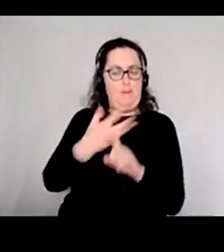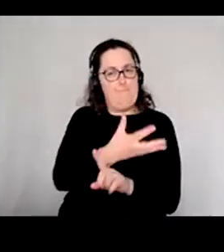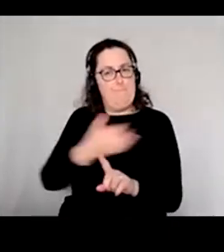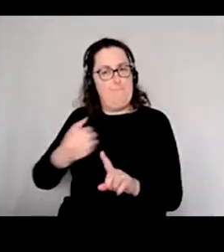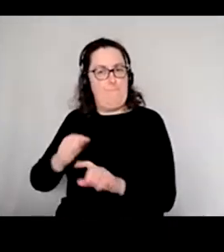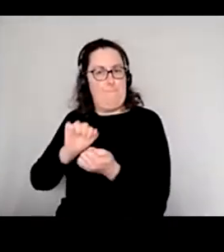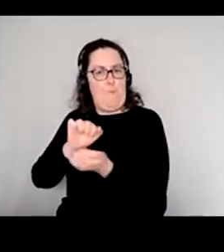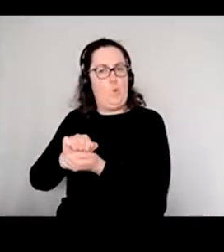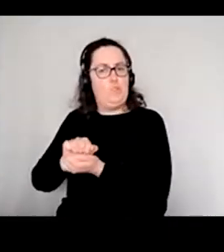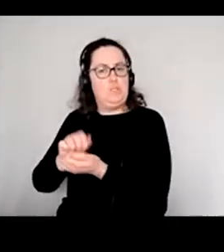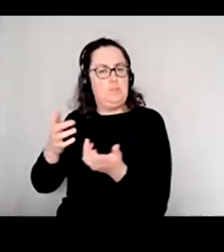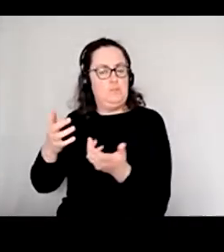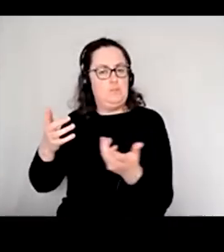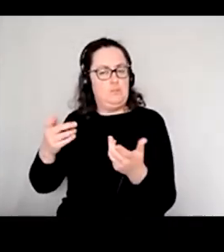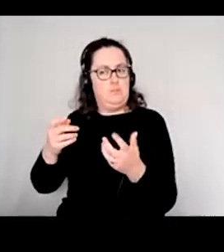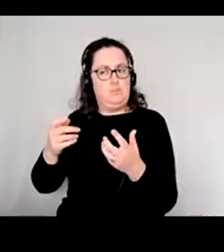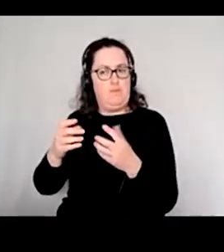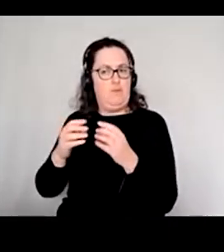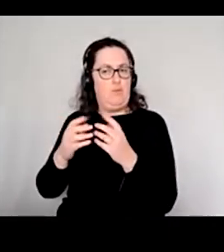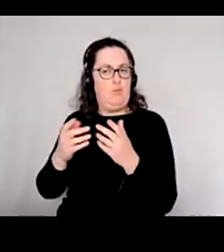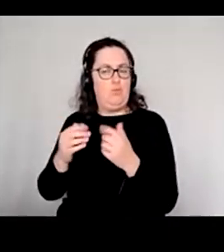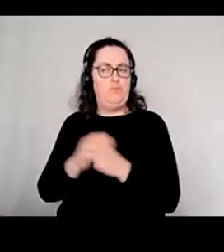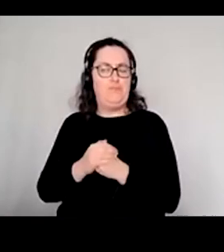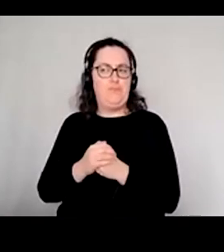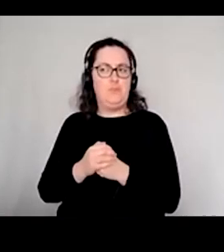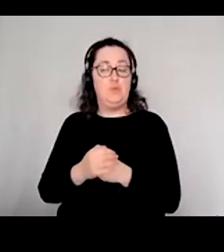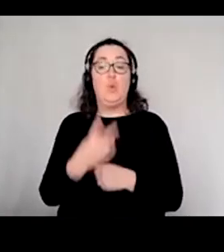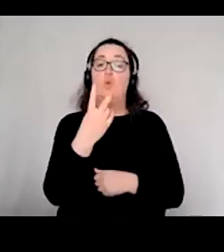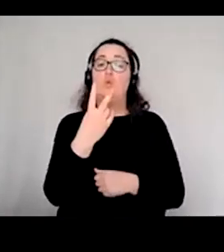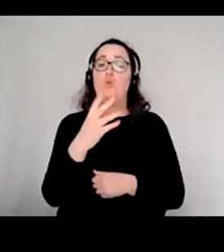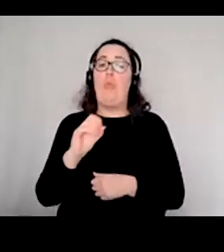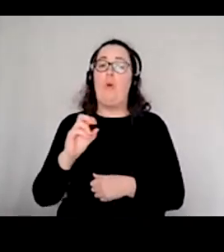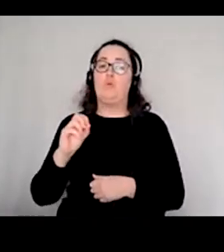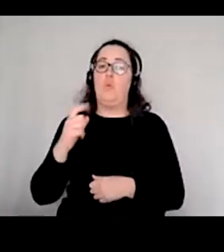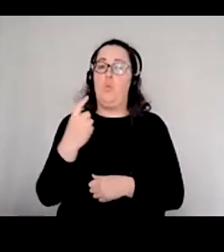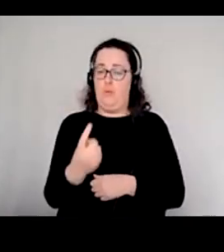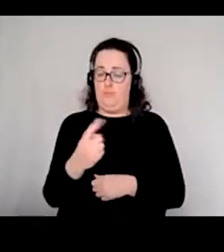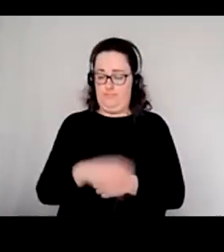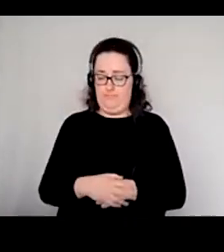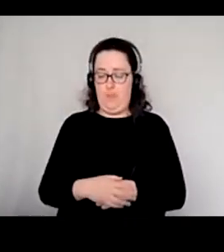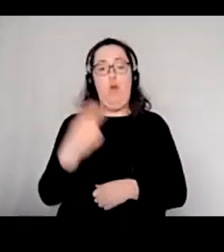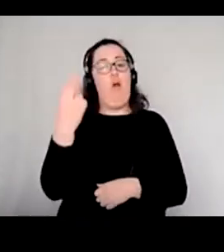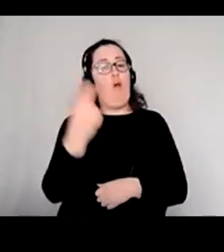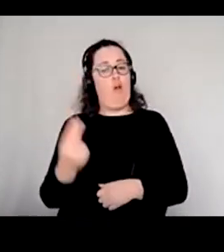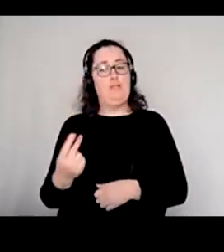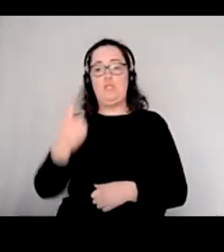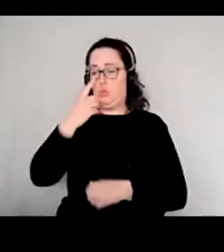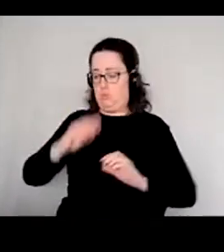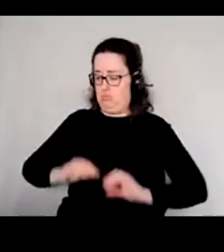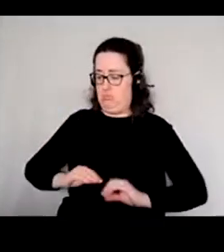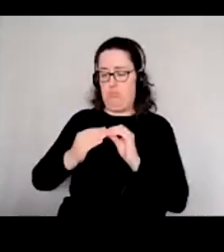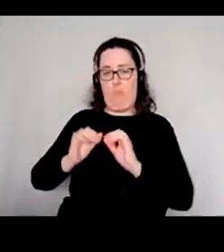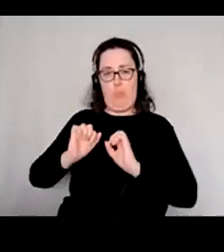this. And it's sort of, the question says, in 2001, when the artist had an opportunity to make work about their